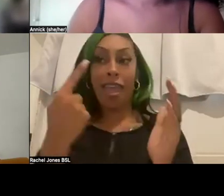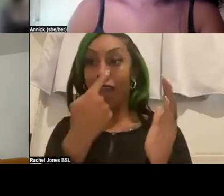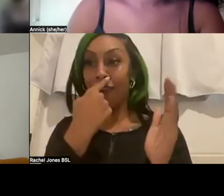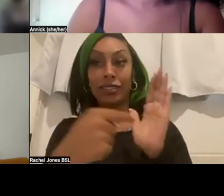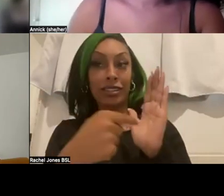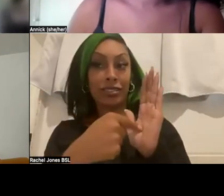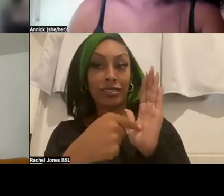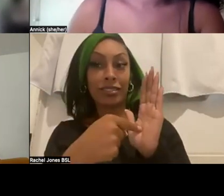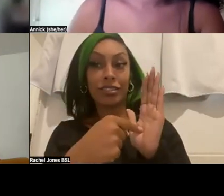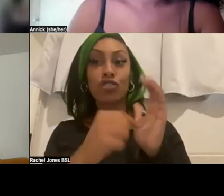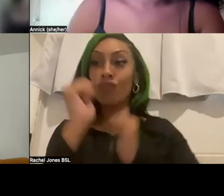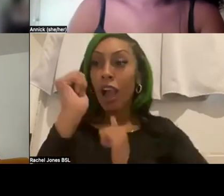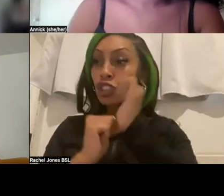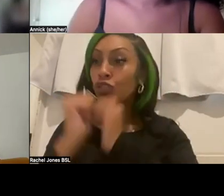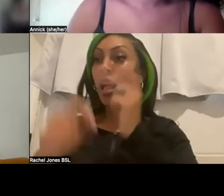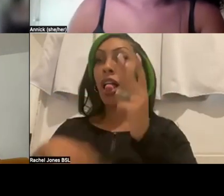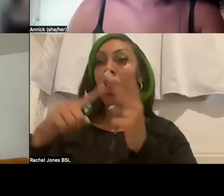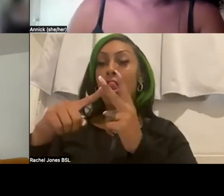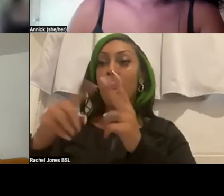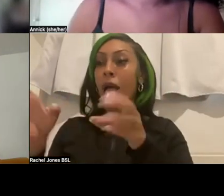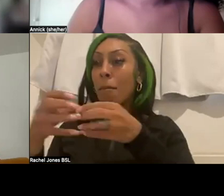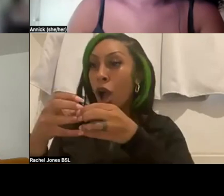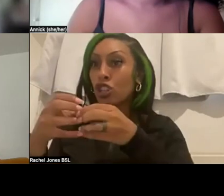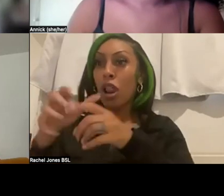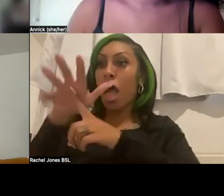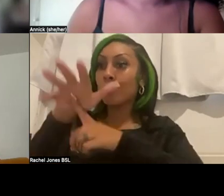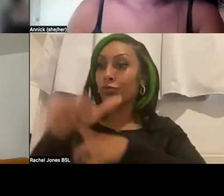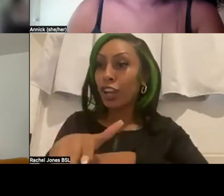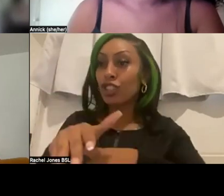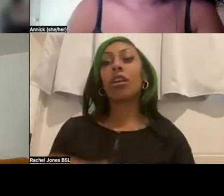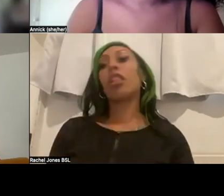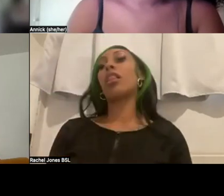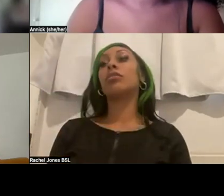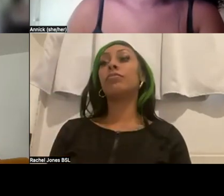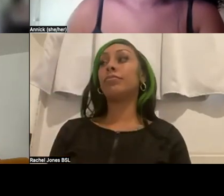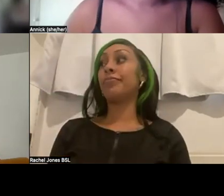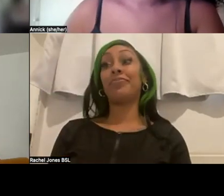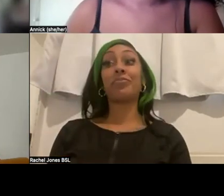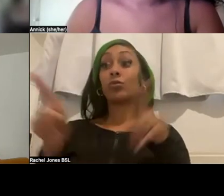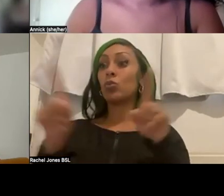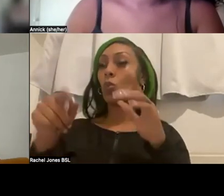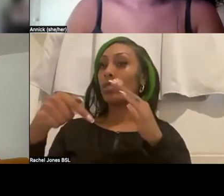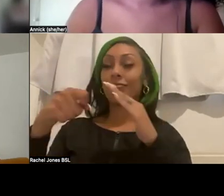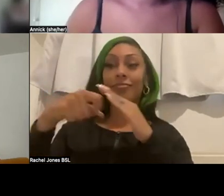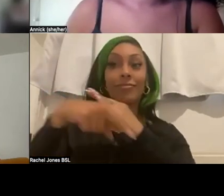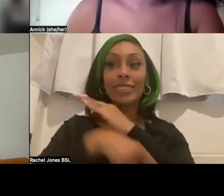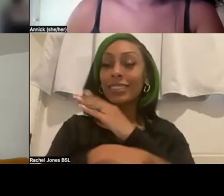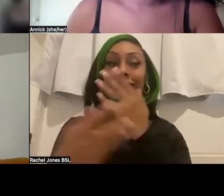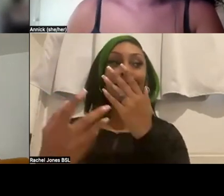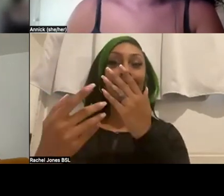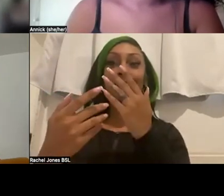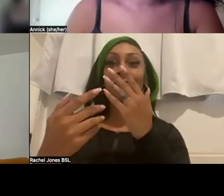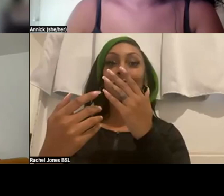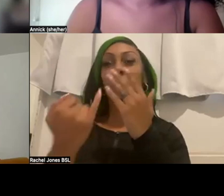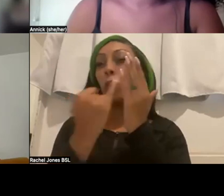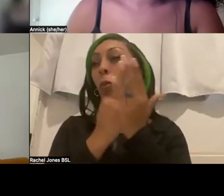or marginalization. What are the pitfalls of evidentiary research, and what are the models might we center?